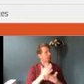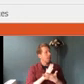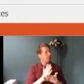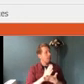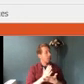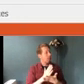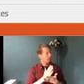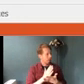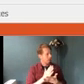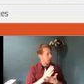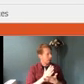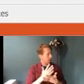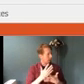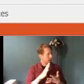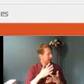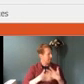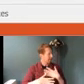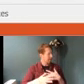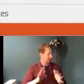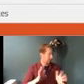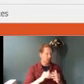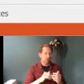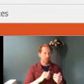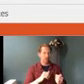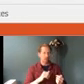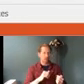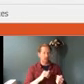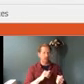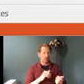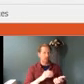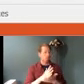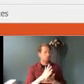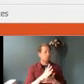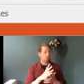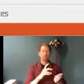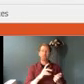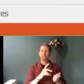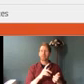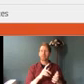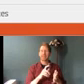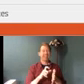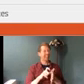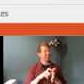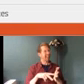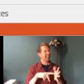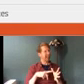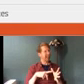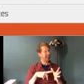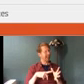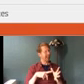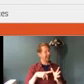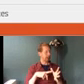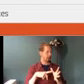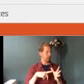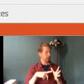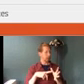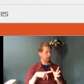ethical considerations, because this is really walking on a very thin edge. Are